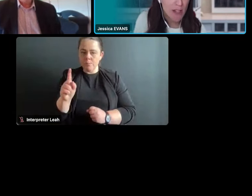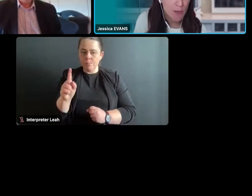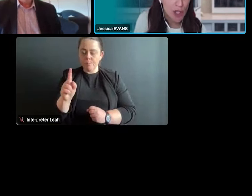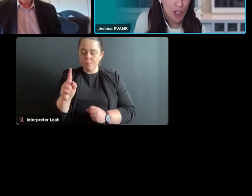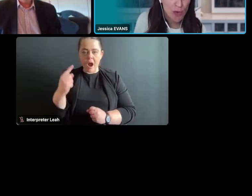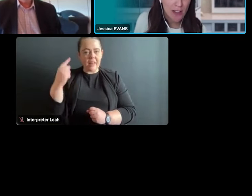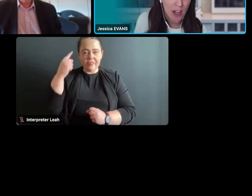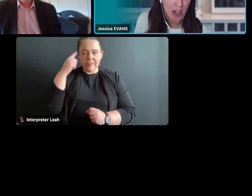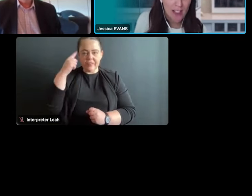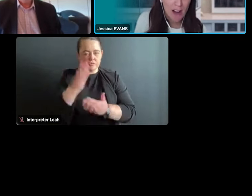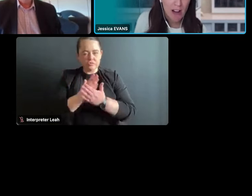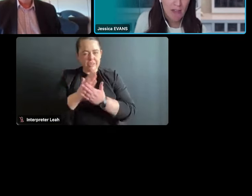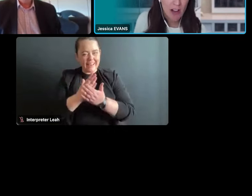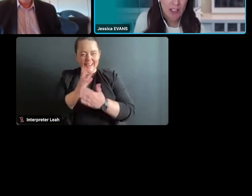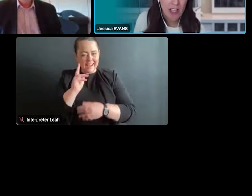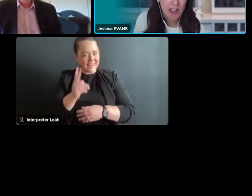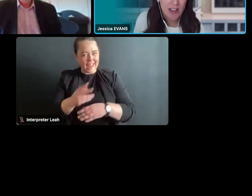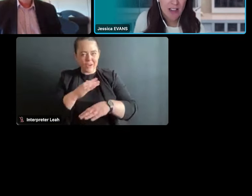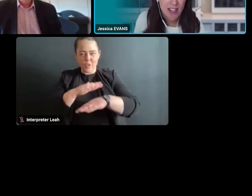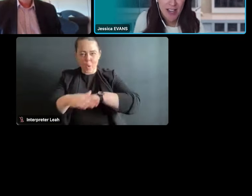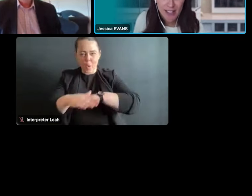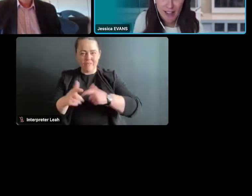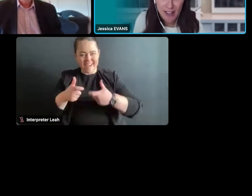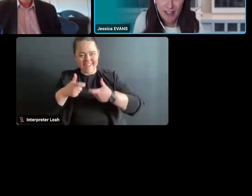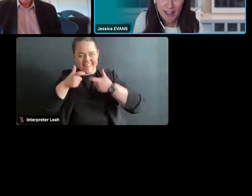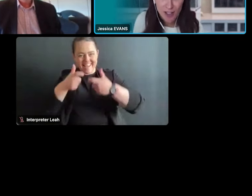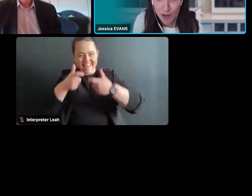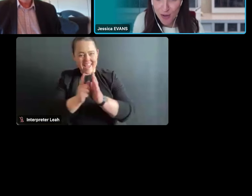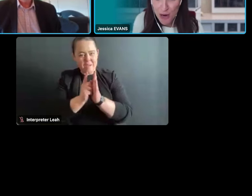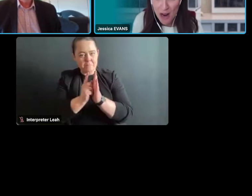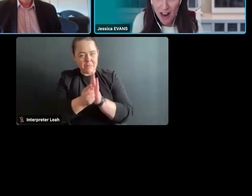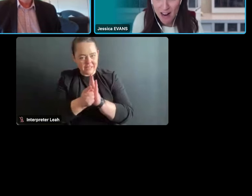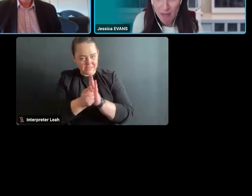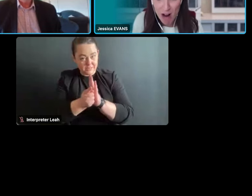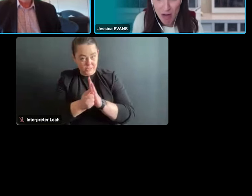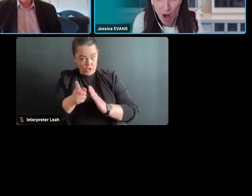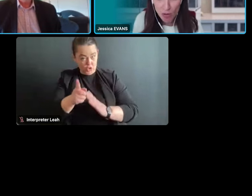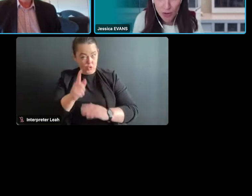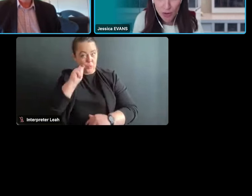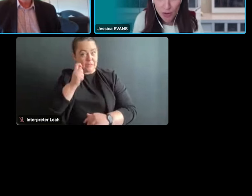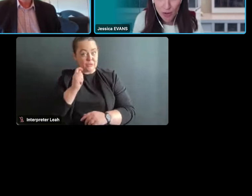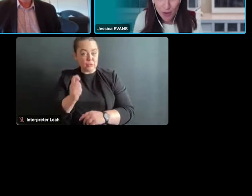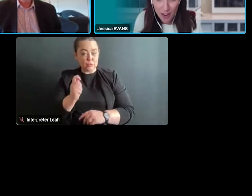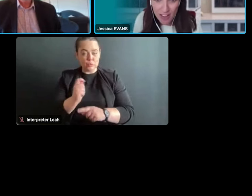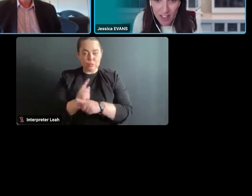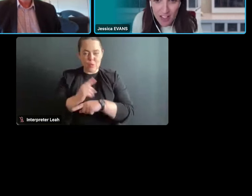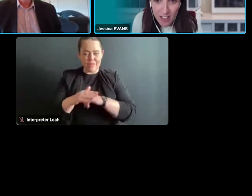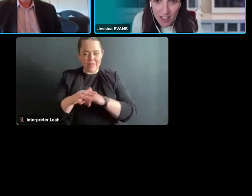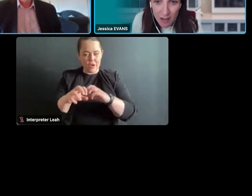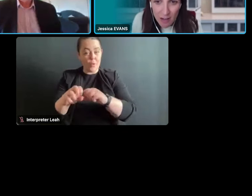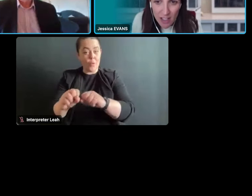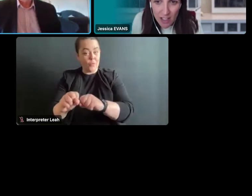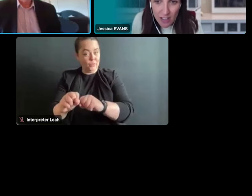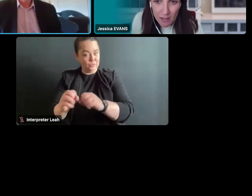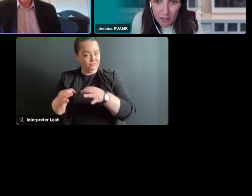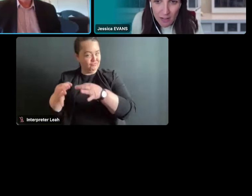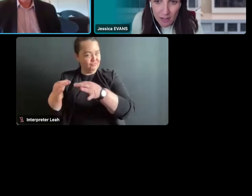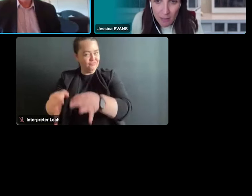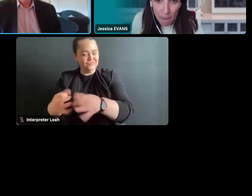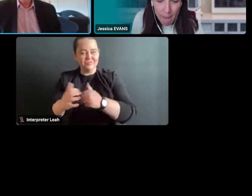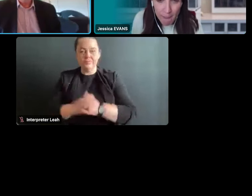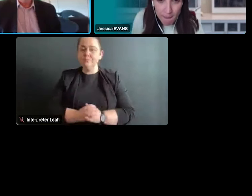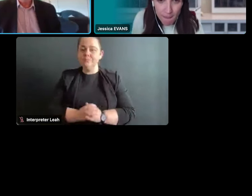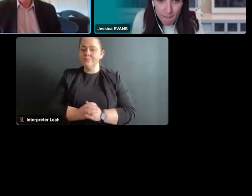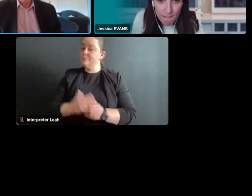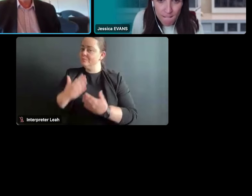to care minutes, which you are likely to cover in the next section. So I'll hold those over. Right, thank you. So if we can